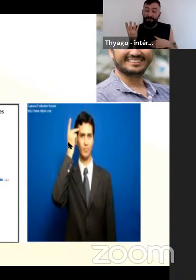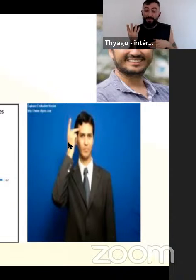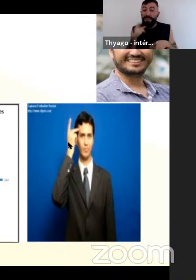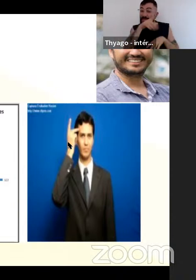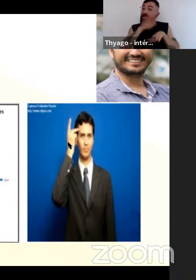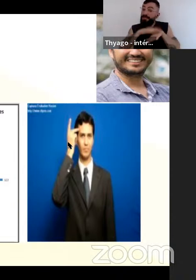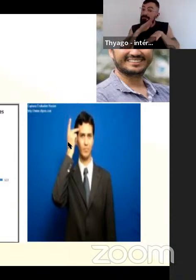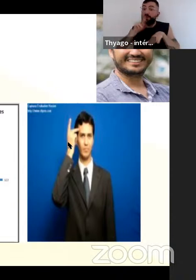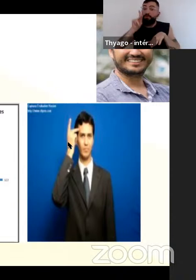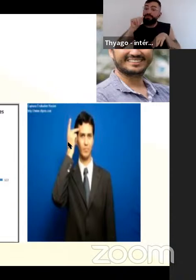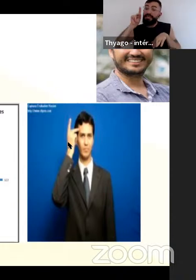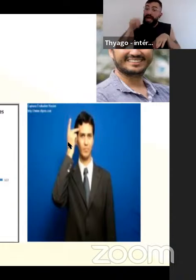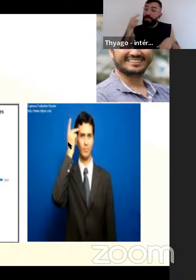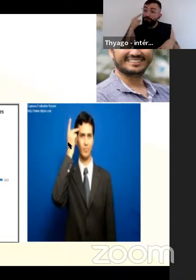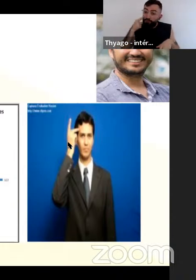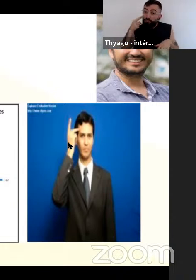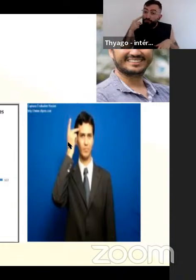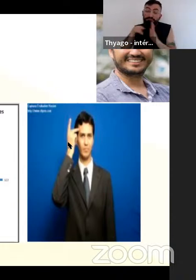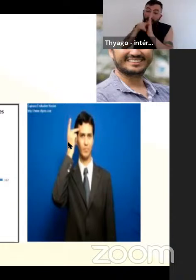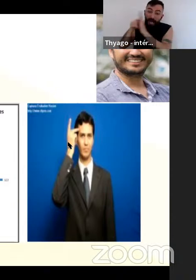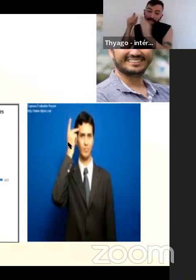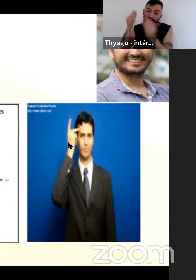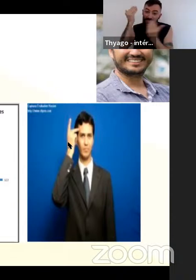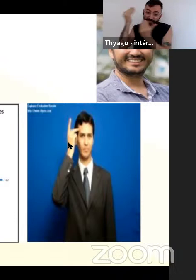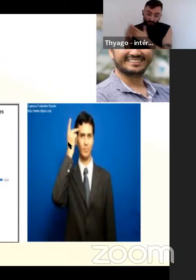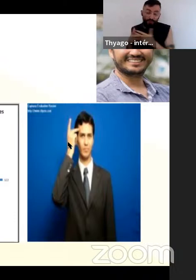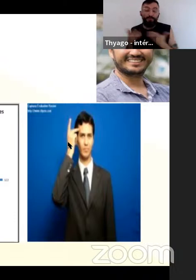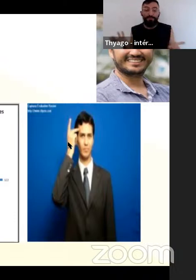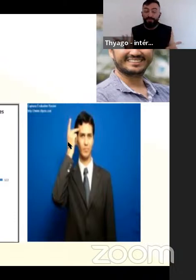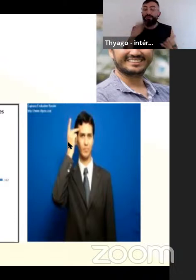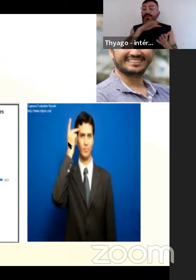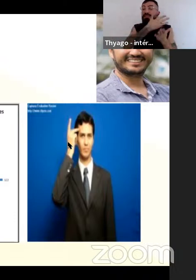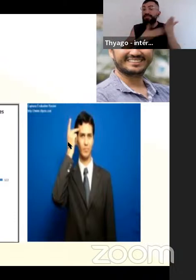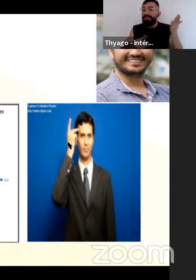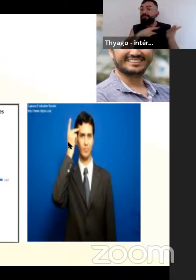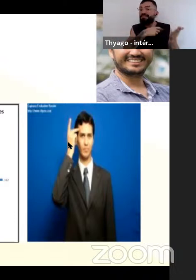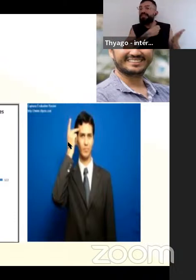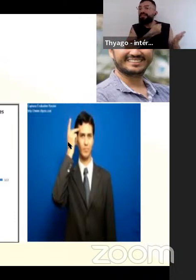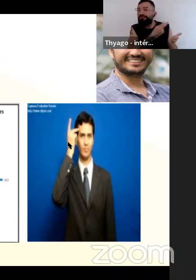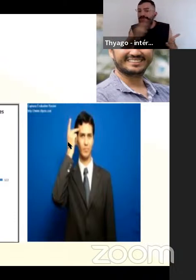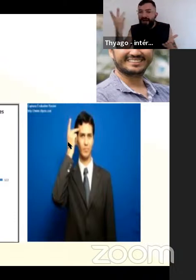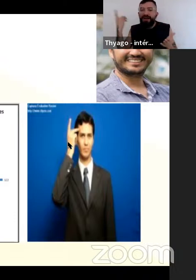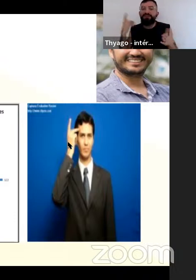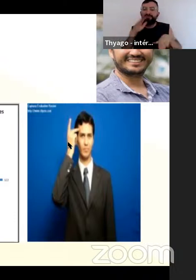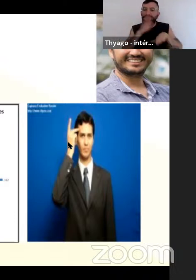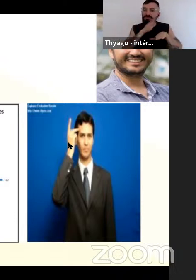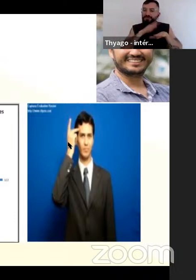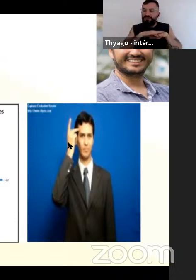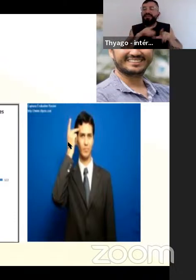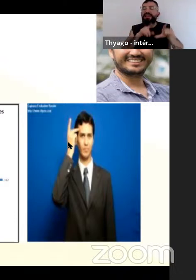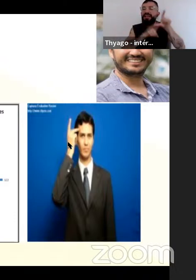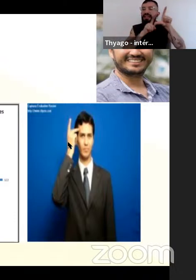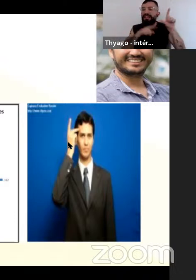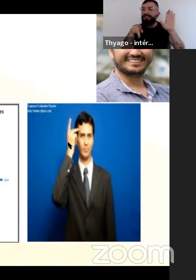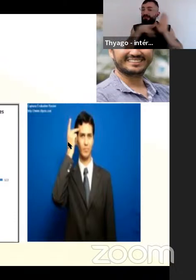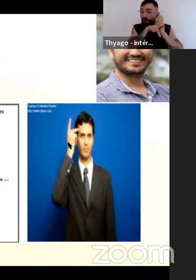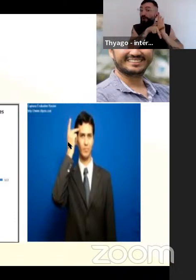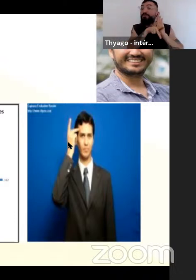most Libras toponyms are formed by manual letters, so they are influenced